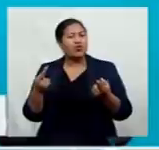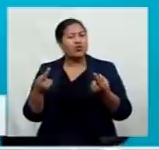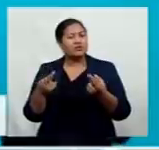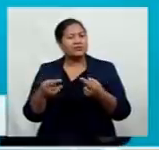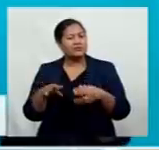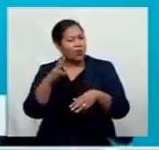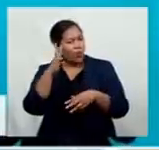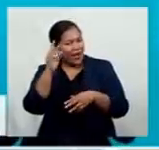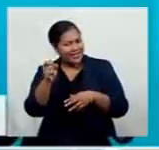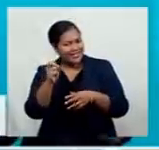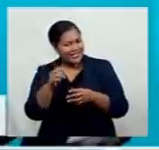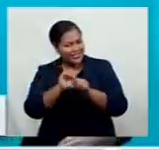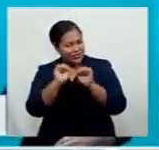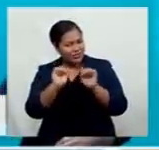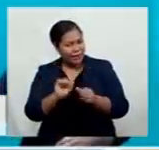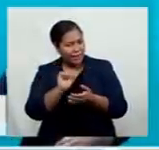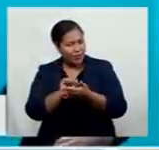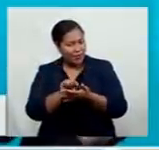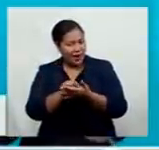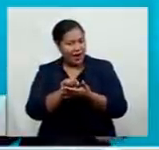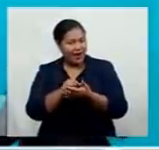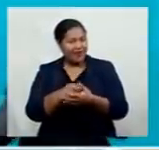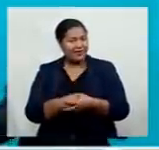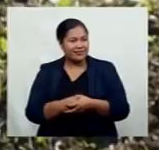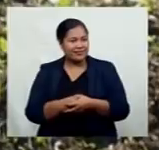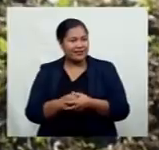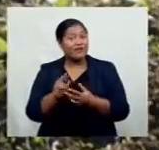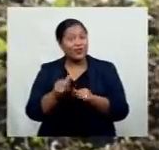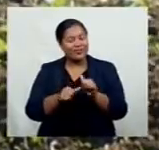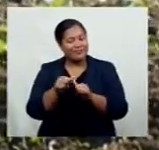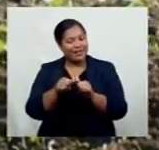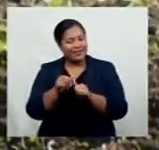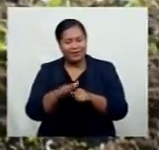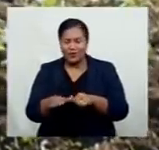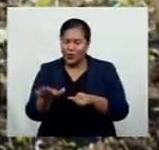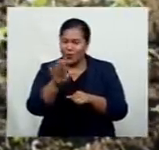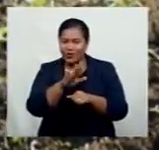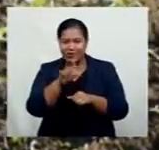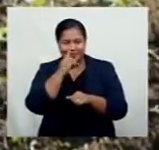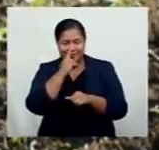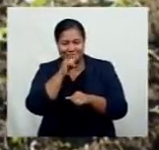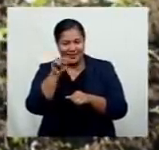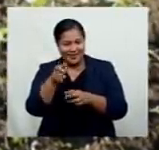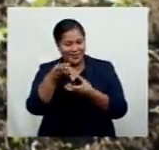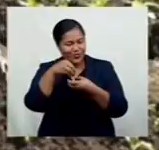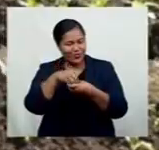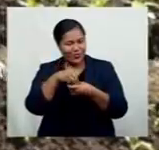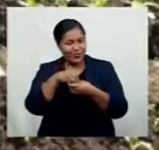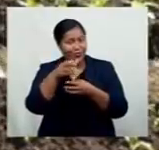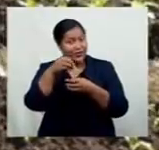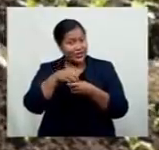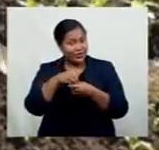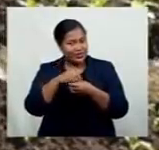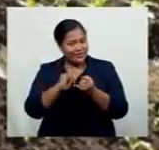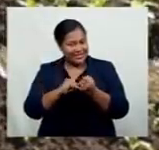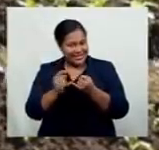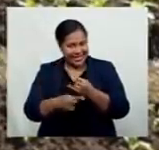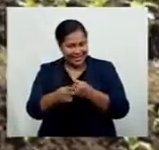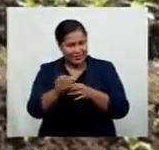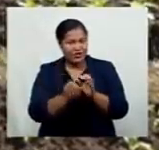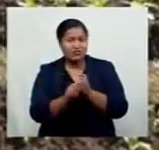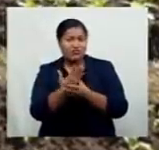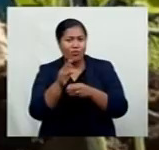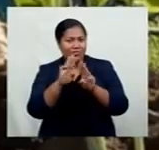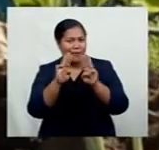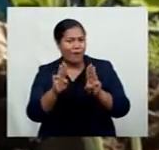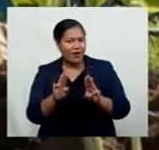wisely, strategically, and for the betterment of all those who will be involved in an inclusive and sustainable growth model